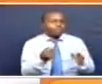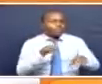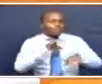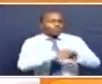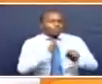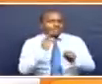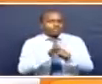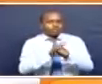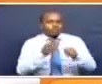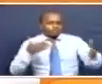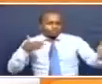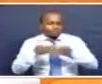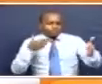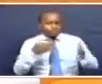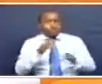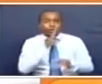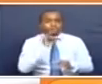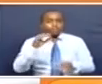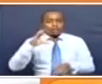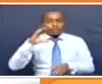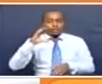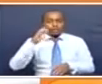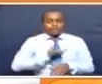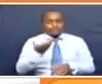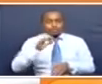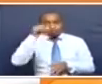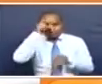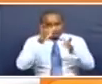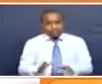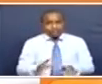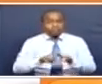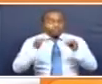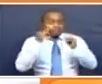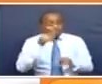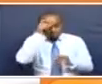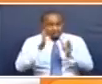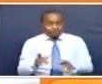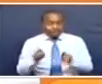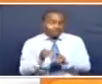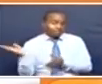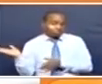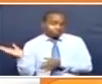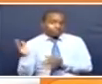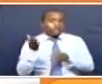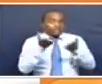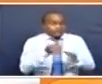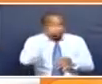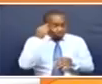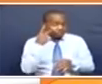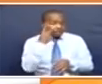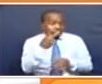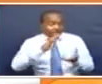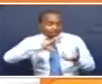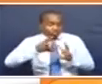the Council of Governors, but with the new governors like Mudomi, I'm sure that now that they've seen the complication, we will get